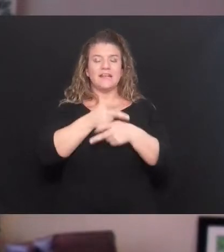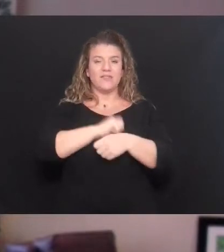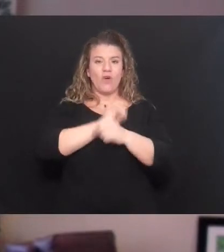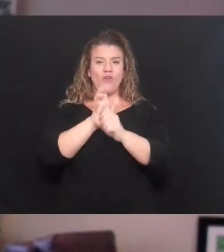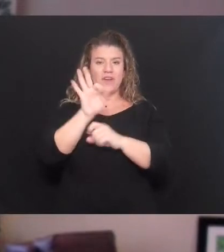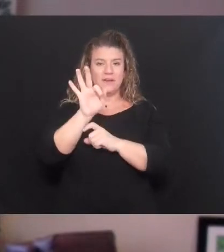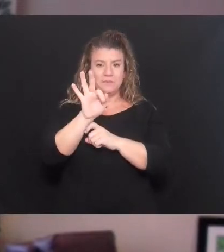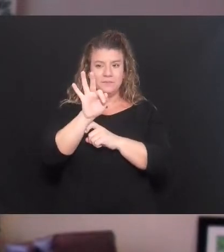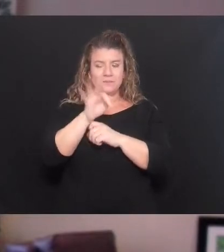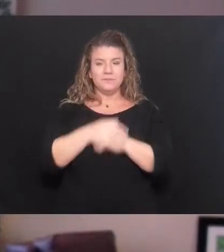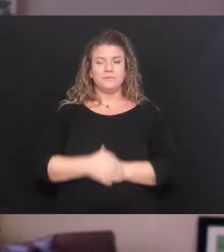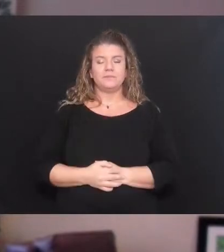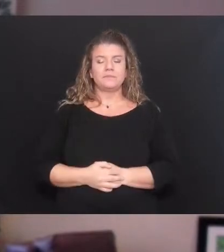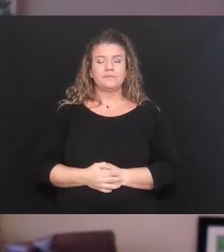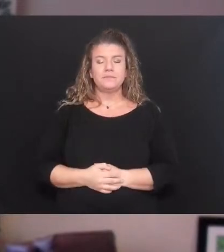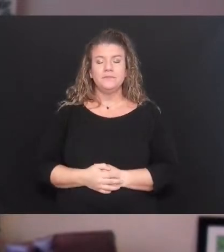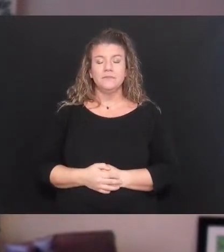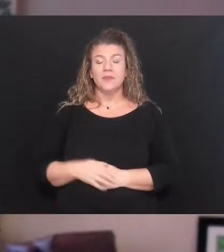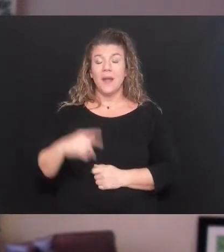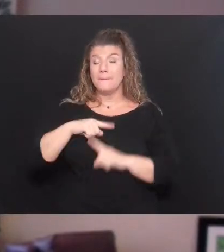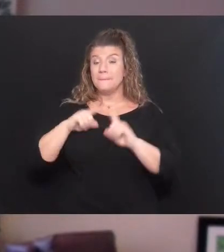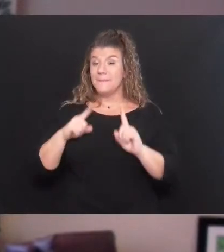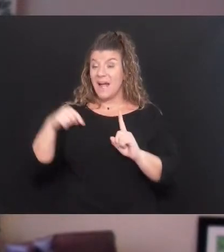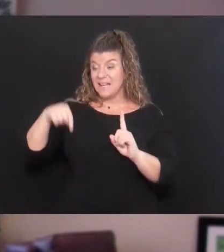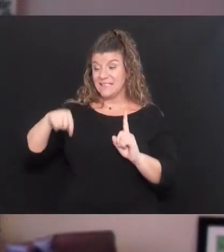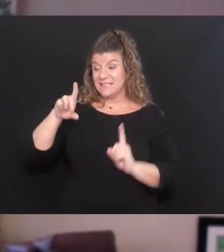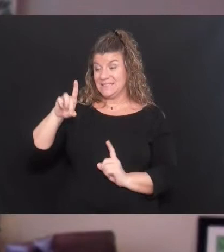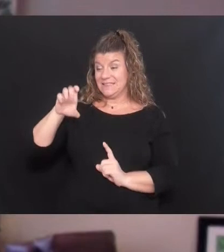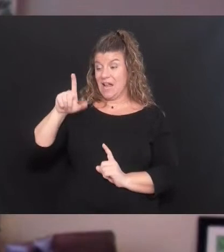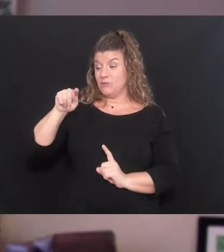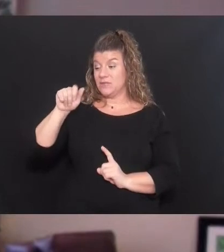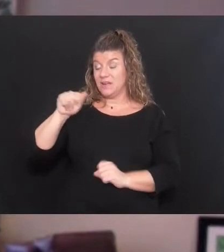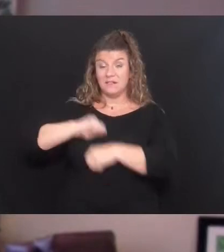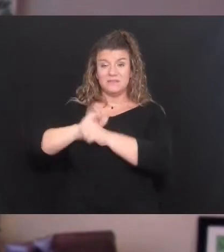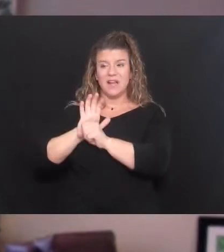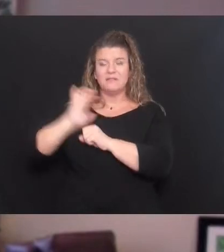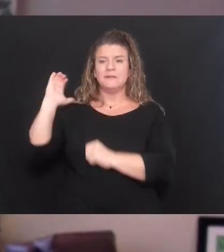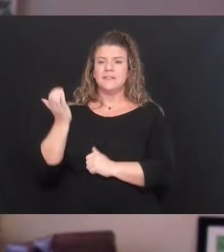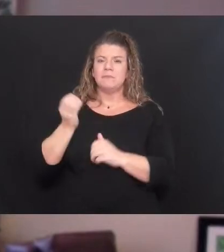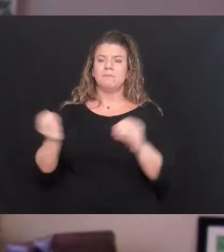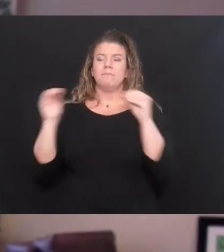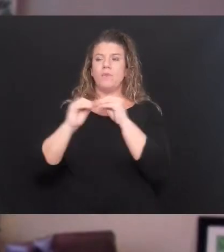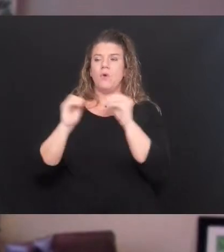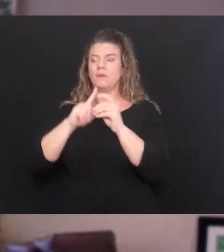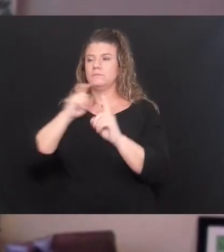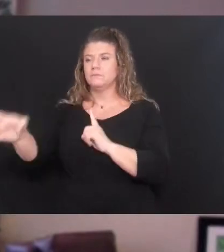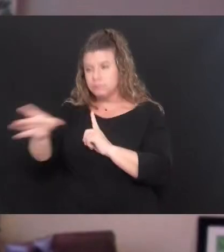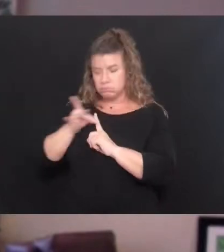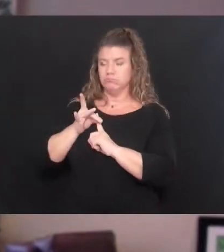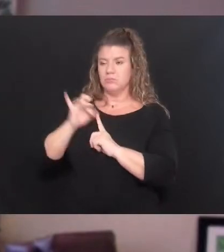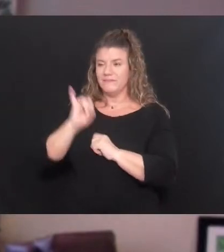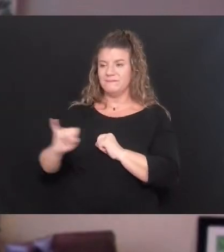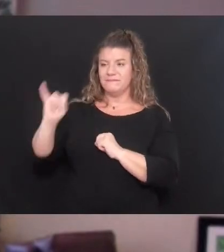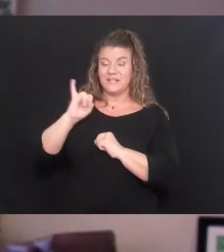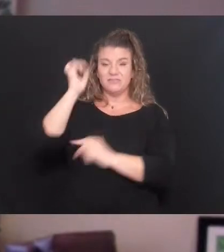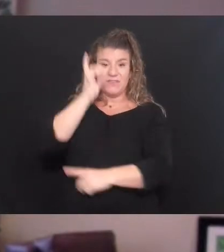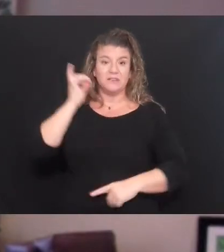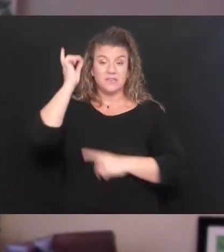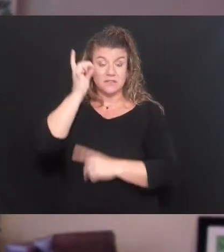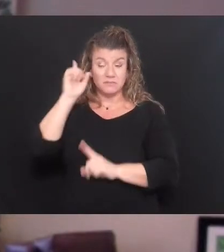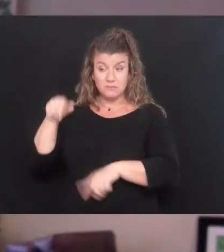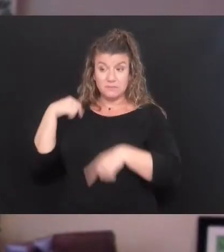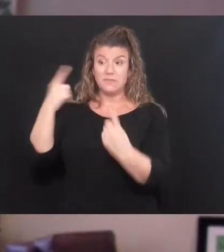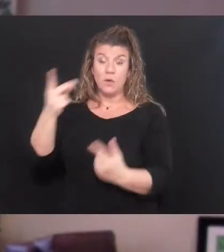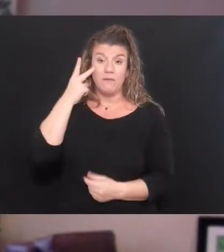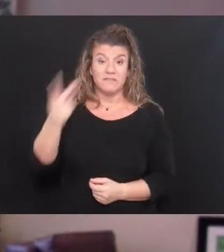virus, this is perhaps one of the most infectious respiratory viruses that we've ever seen. That was a